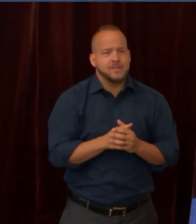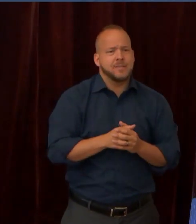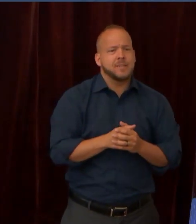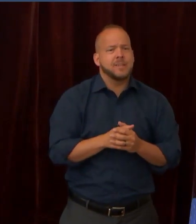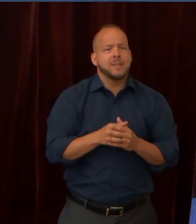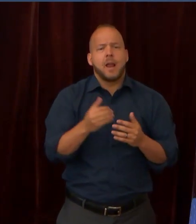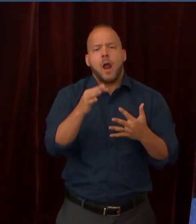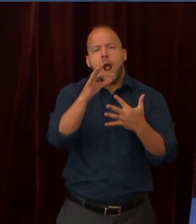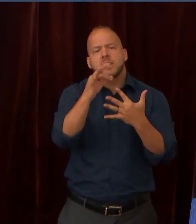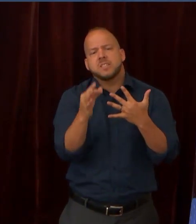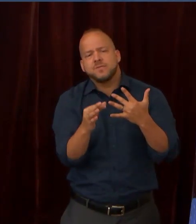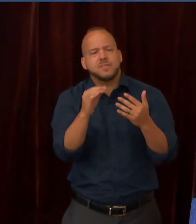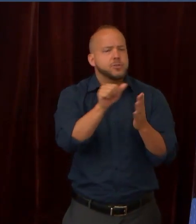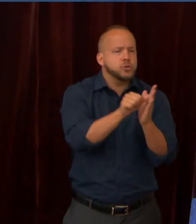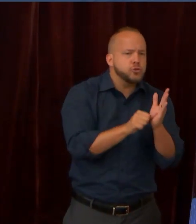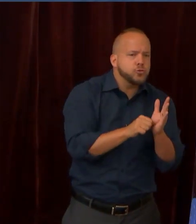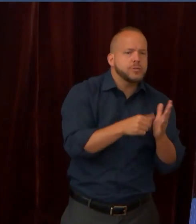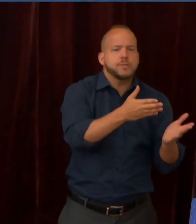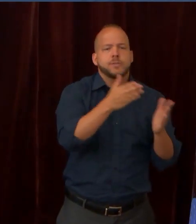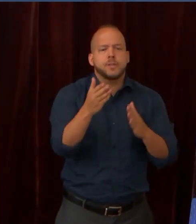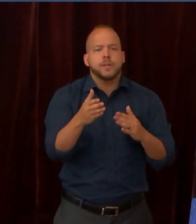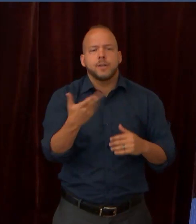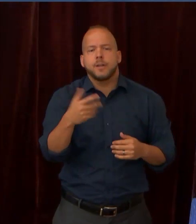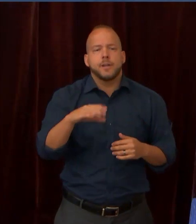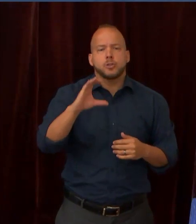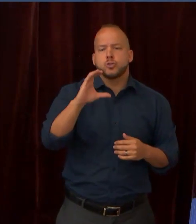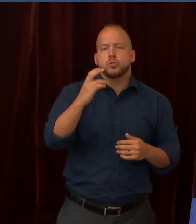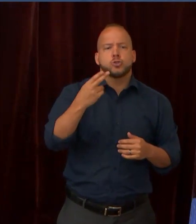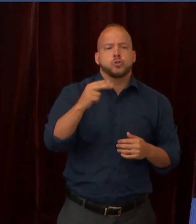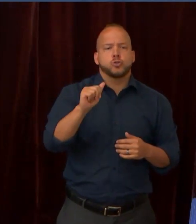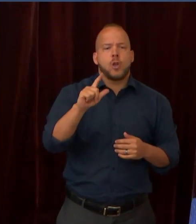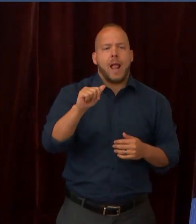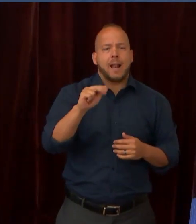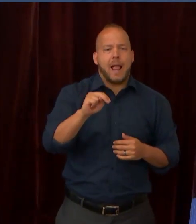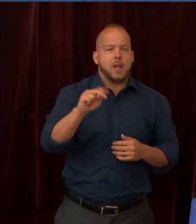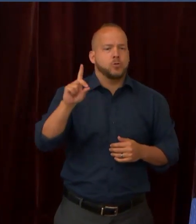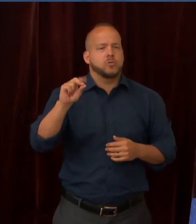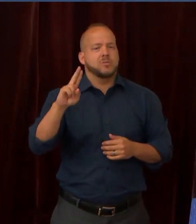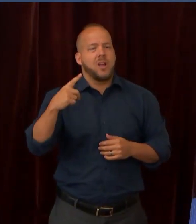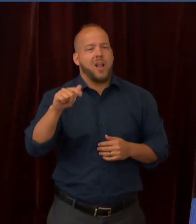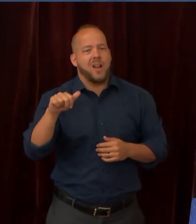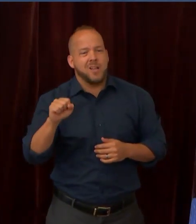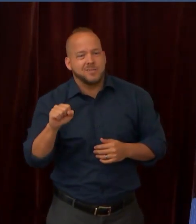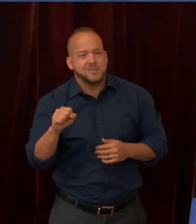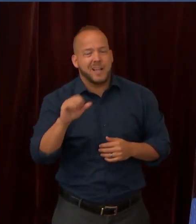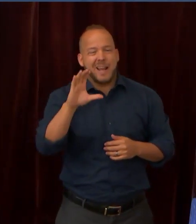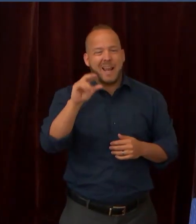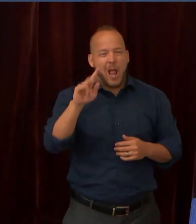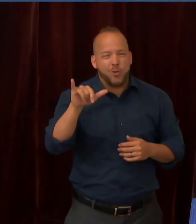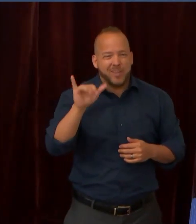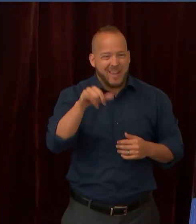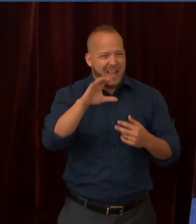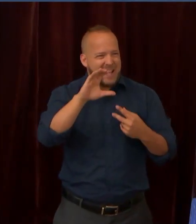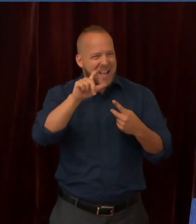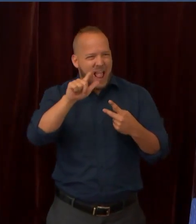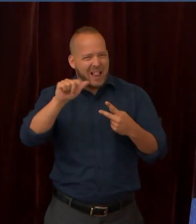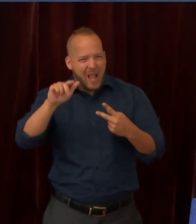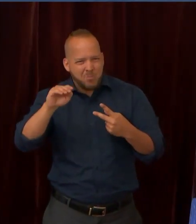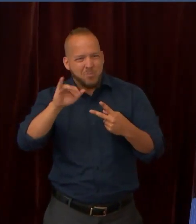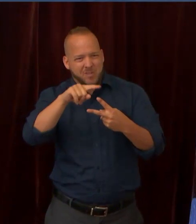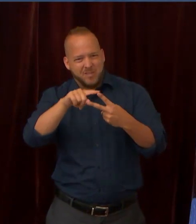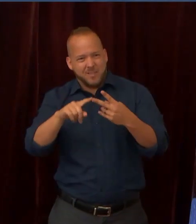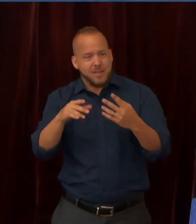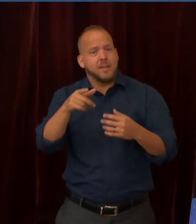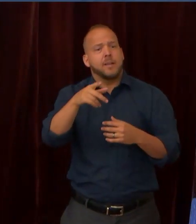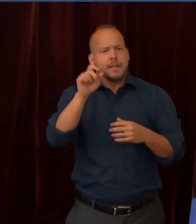construction in Chelan and Douglas County, allowing auto sales in Chelan and Douglas County, and now opening up some of our first steps